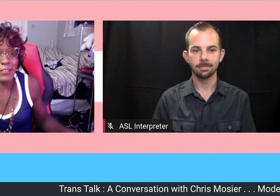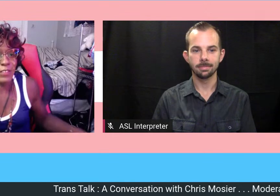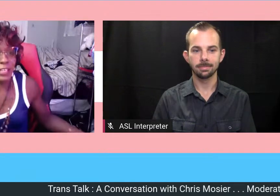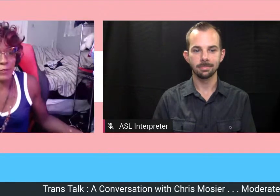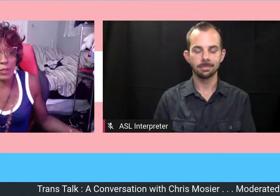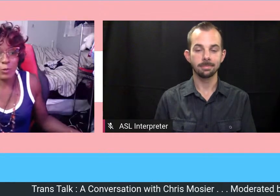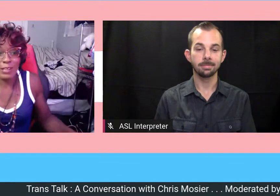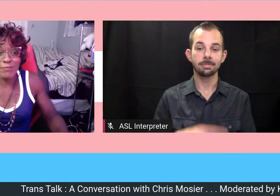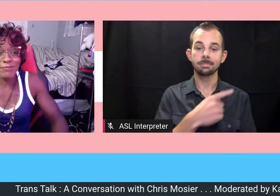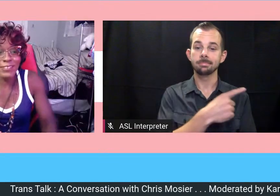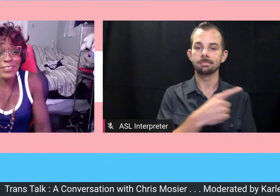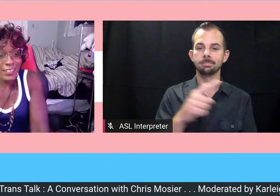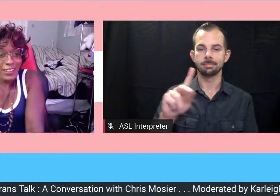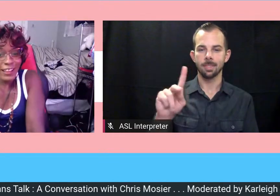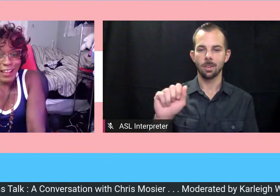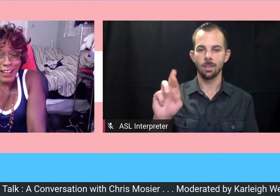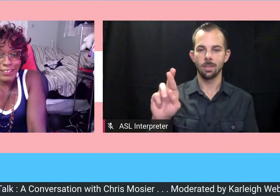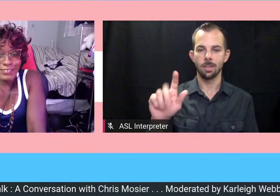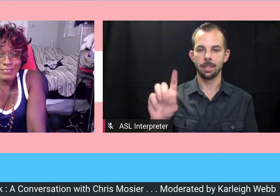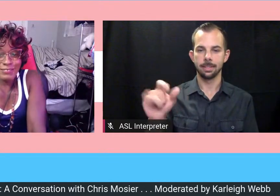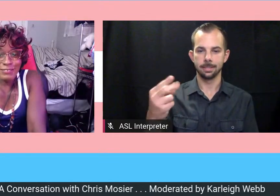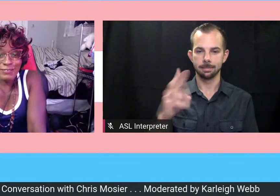Good evening, everyone.